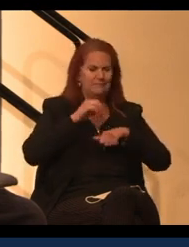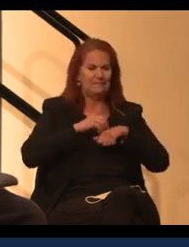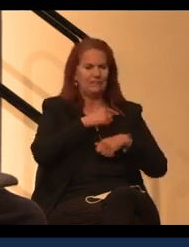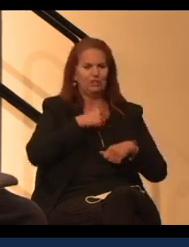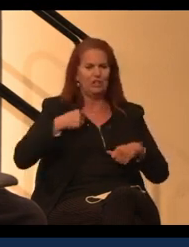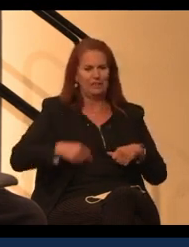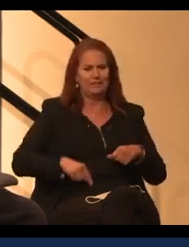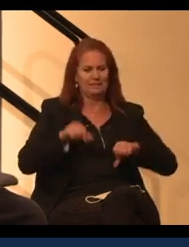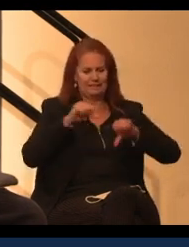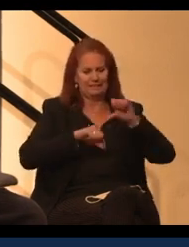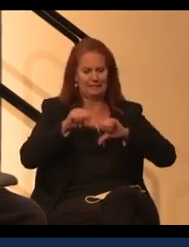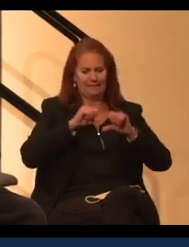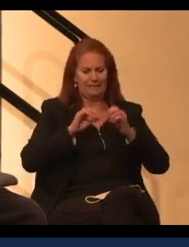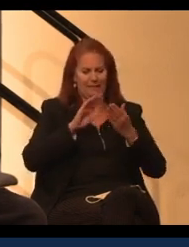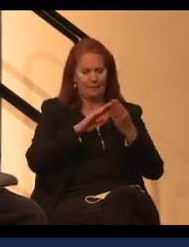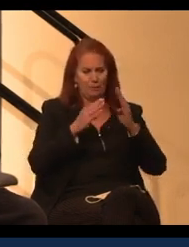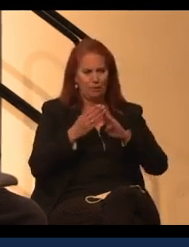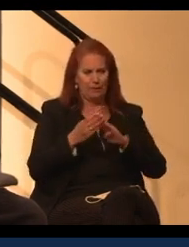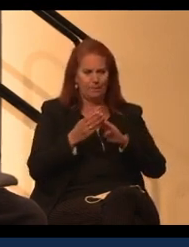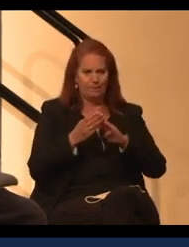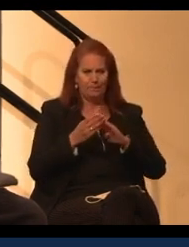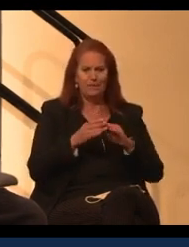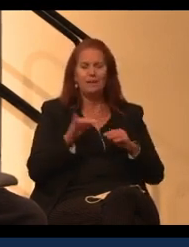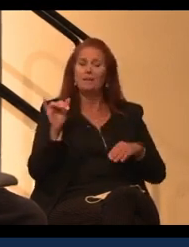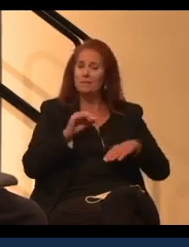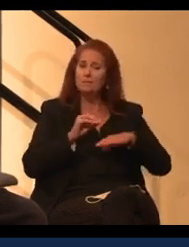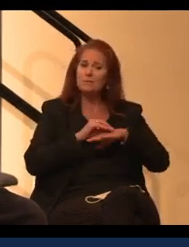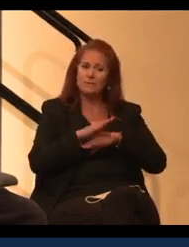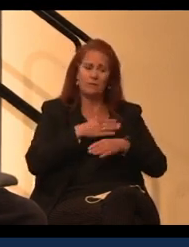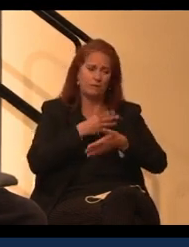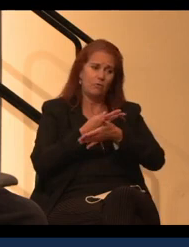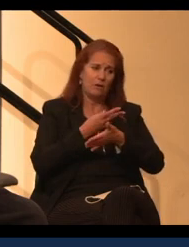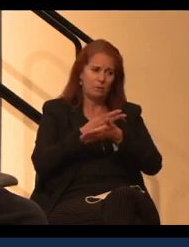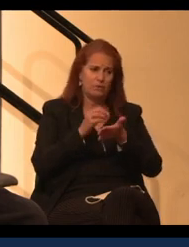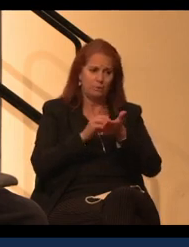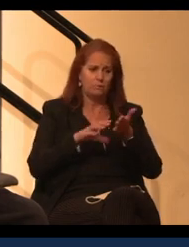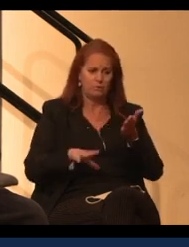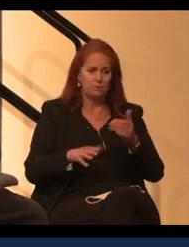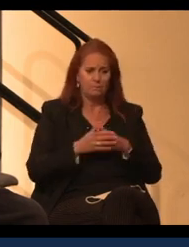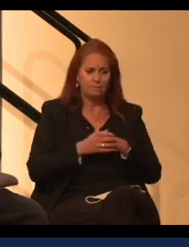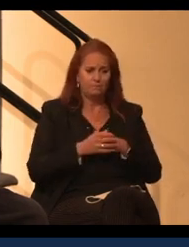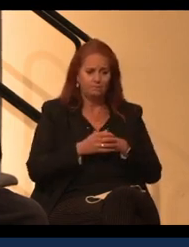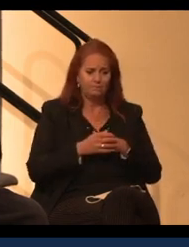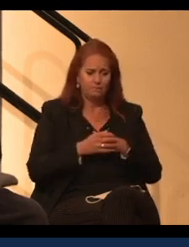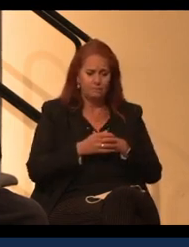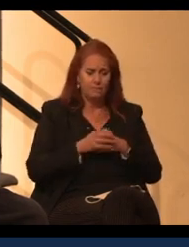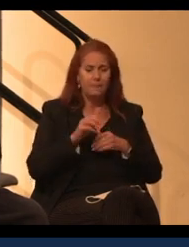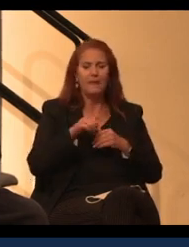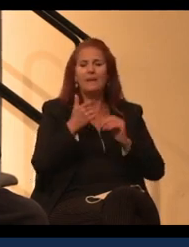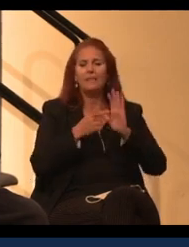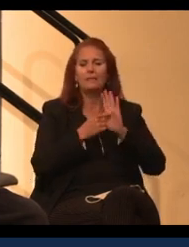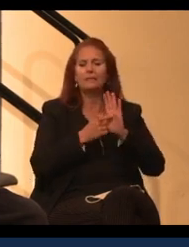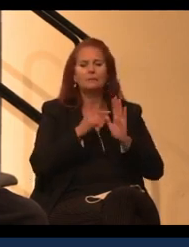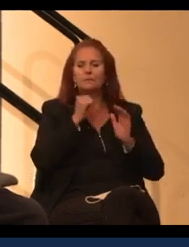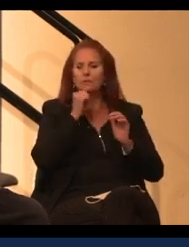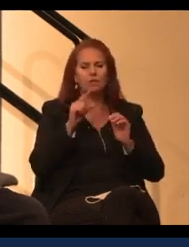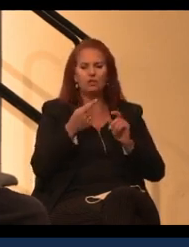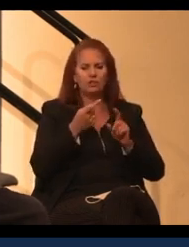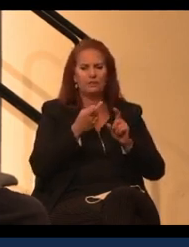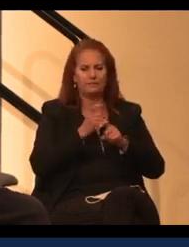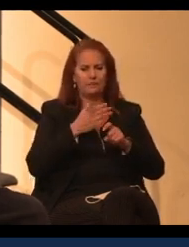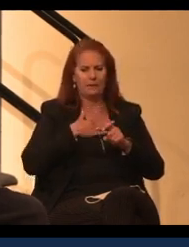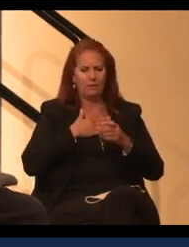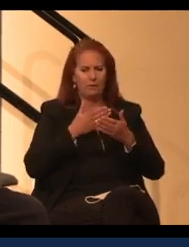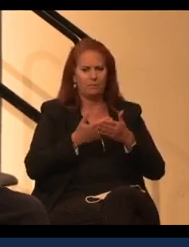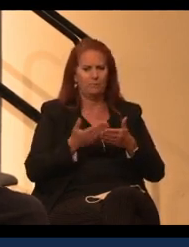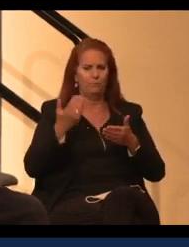community. This has also affected our graduate students. Another example is not just from our